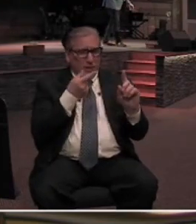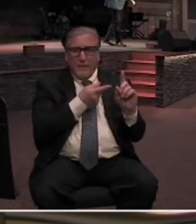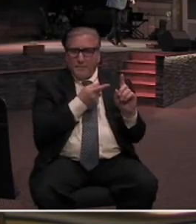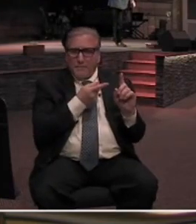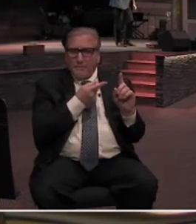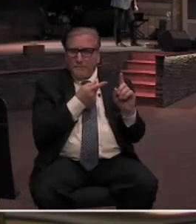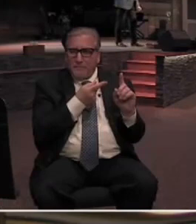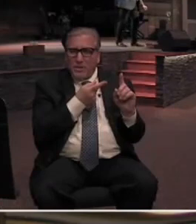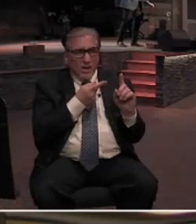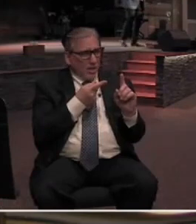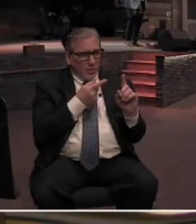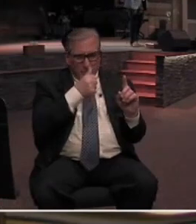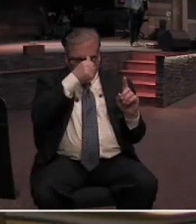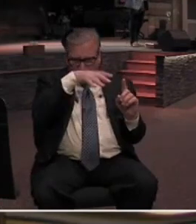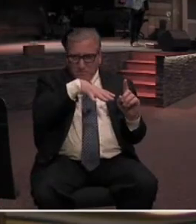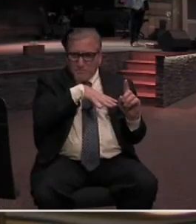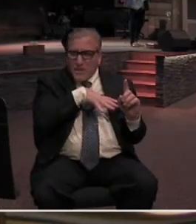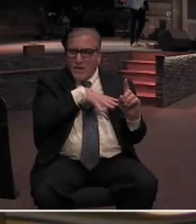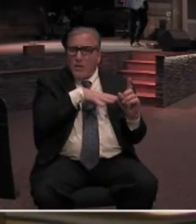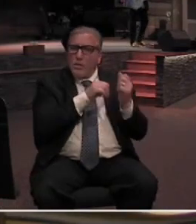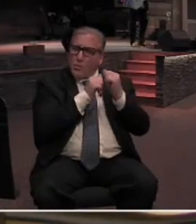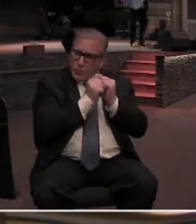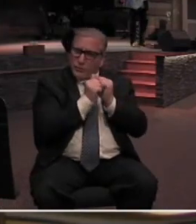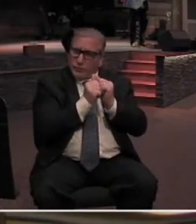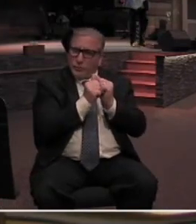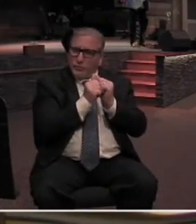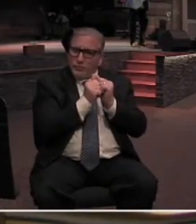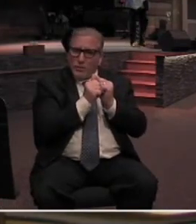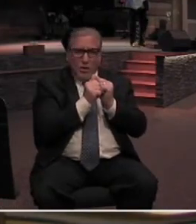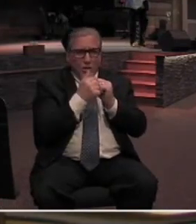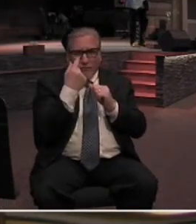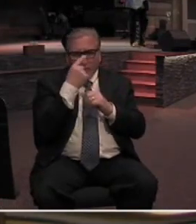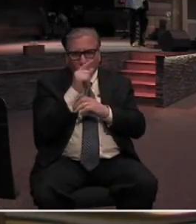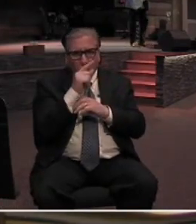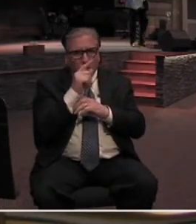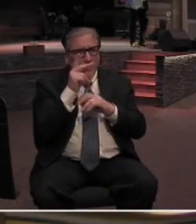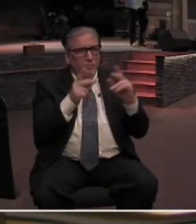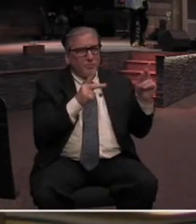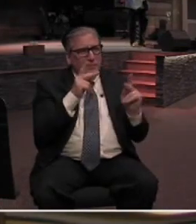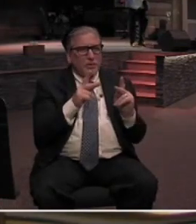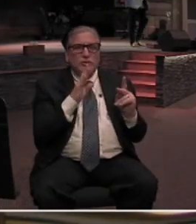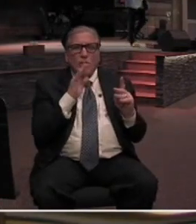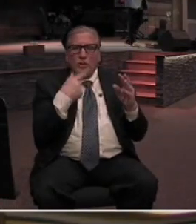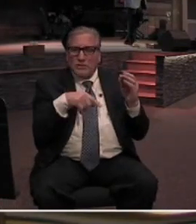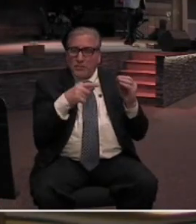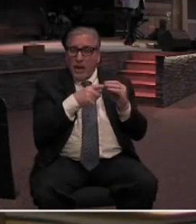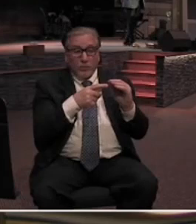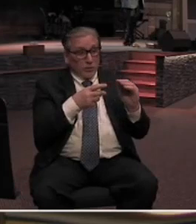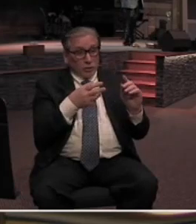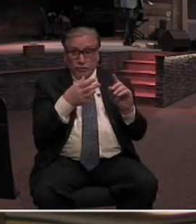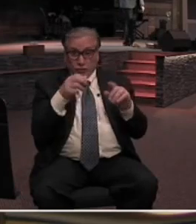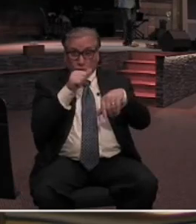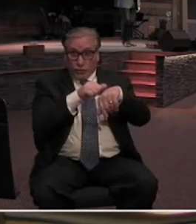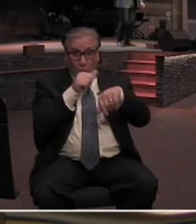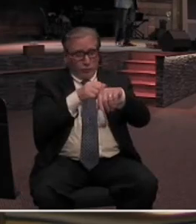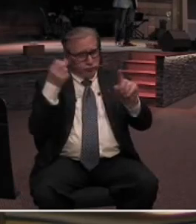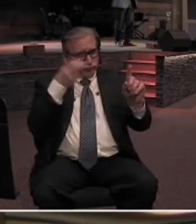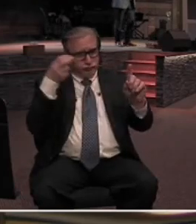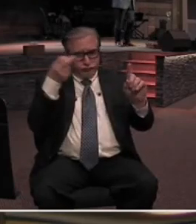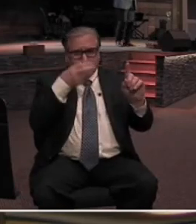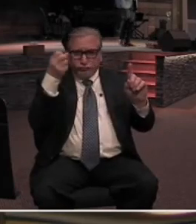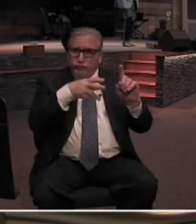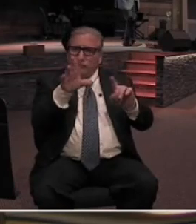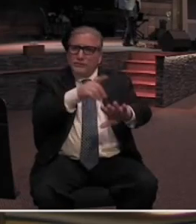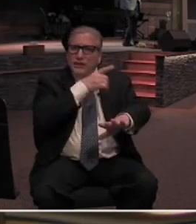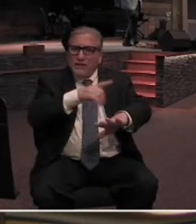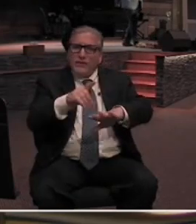the guys on his side, for the people spake of stoning him. Why?